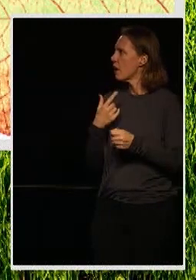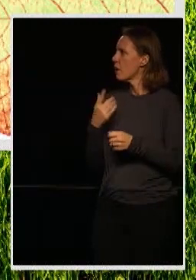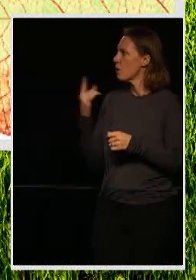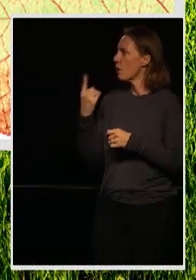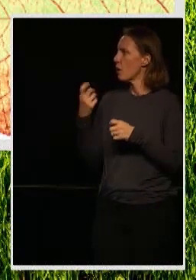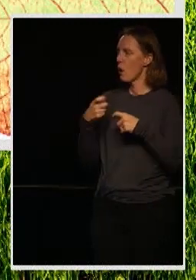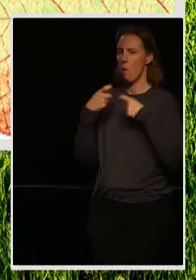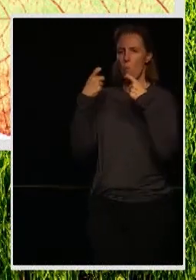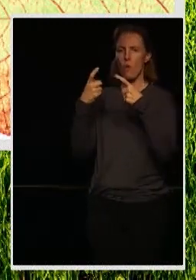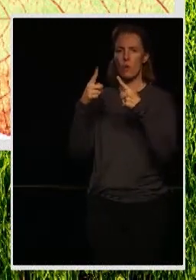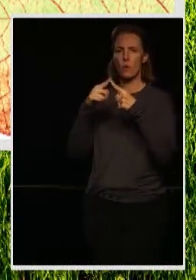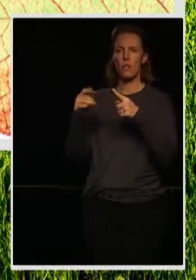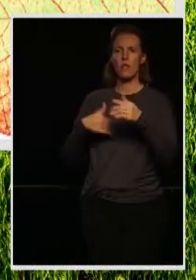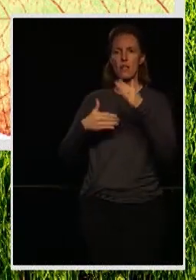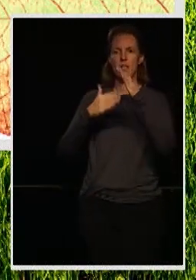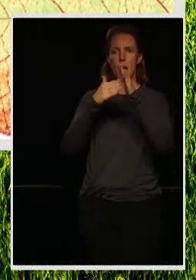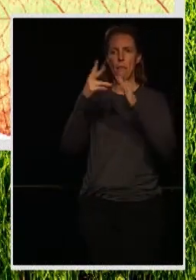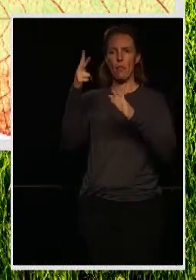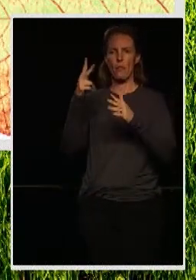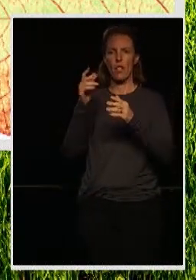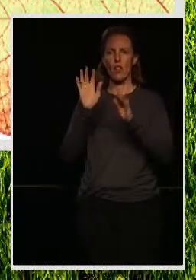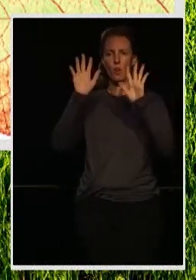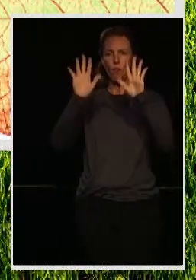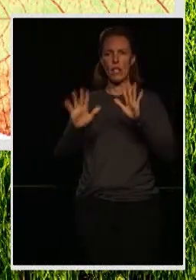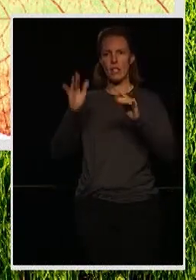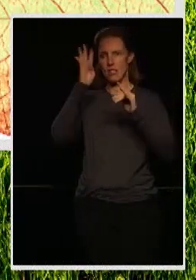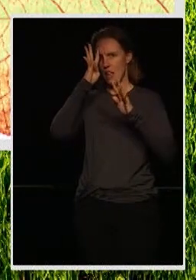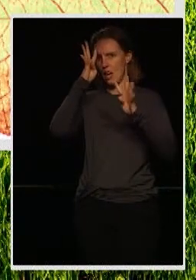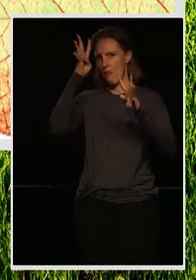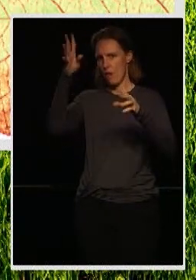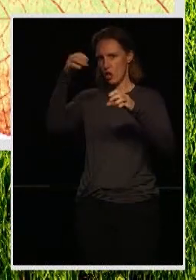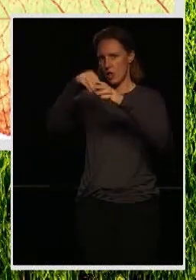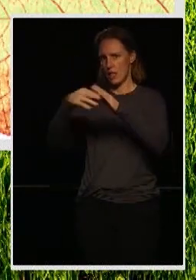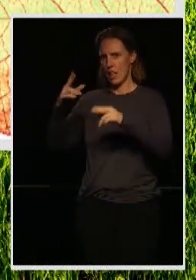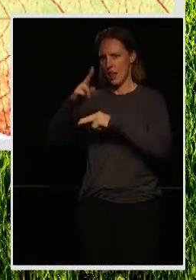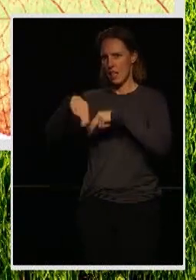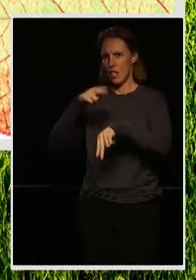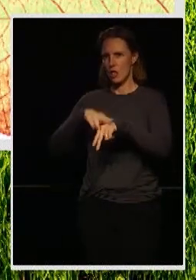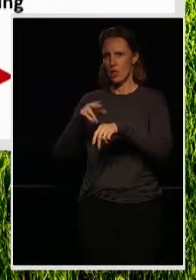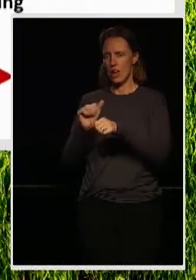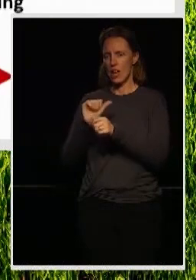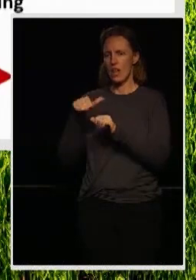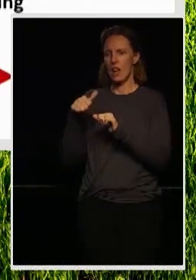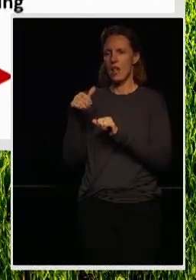awarded to the top 3 greatest innovations in the whole nation in agriculture.